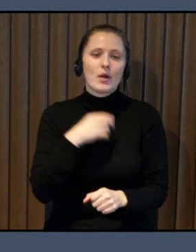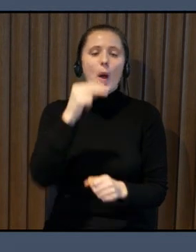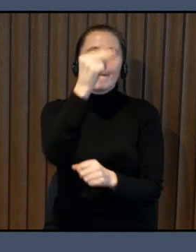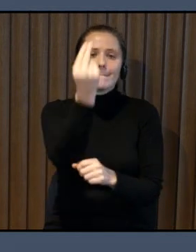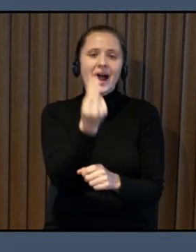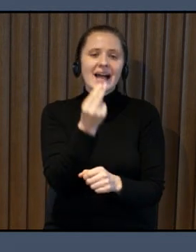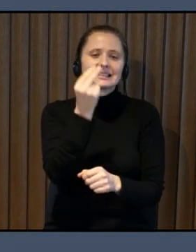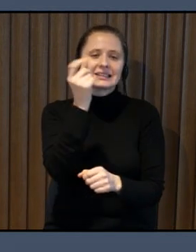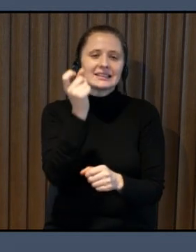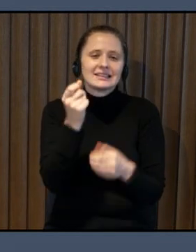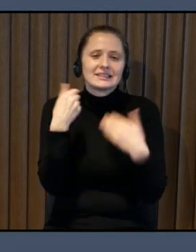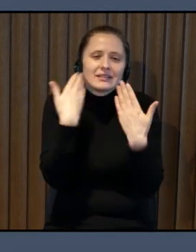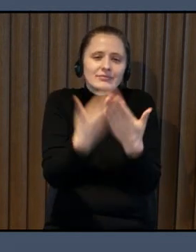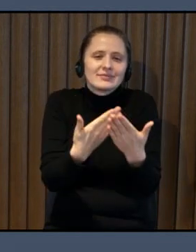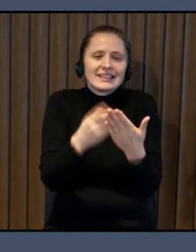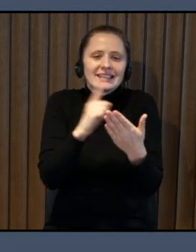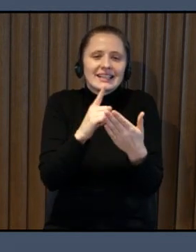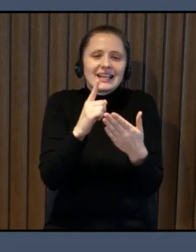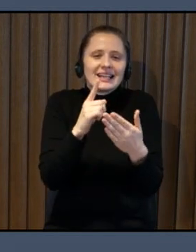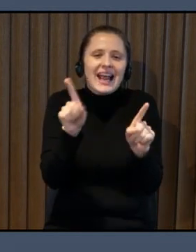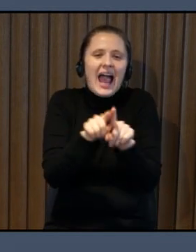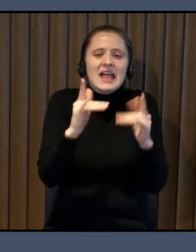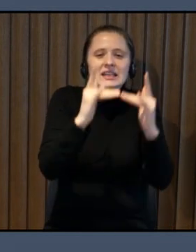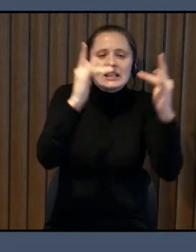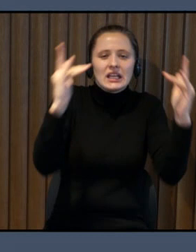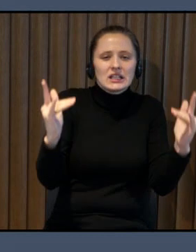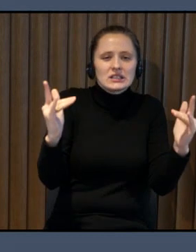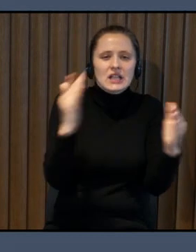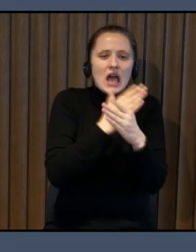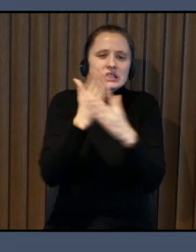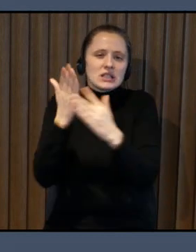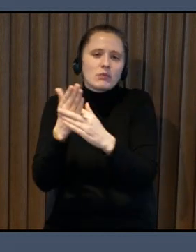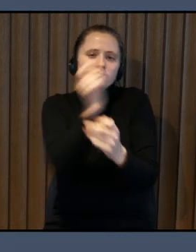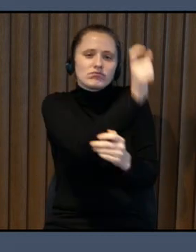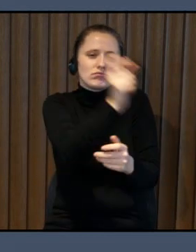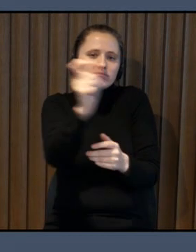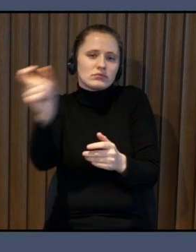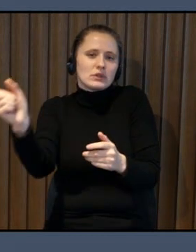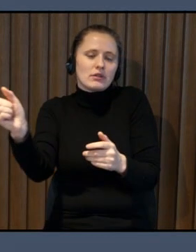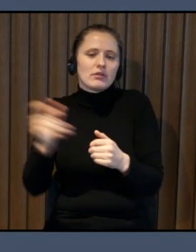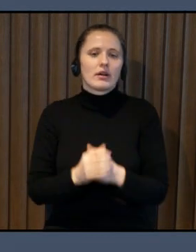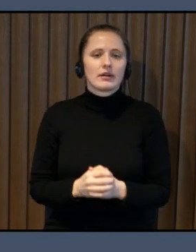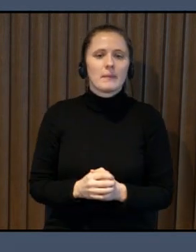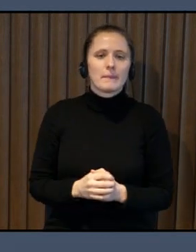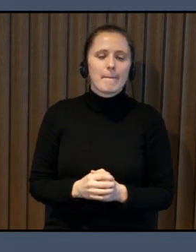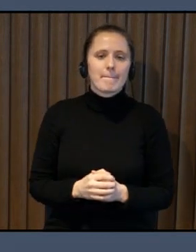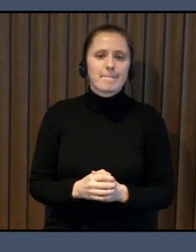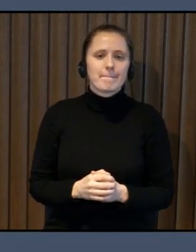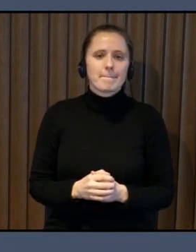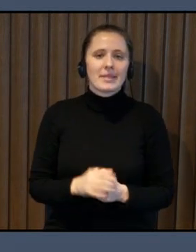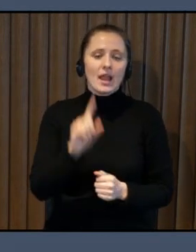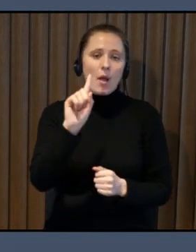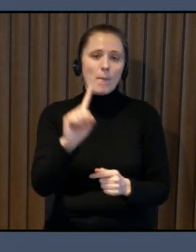artworks, because I consider that artificial expressions is like a bridges between